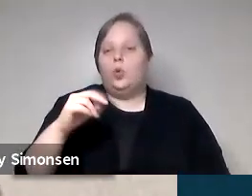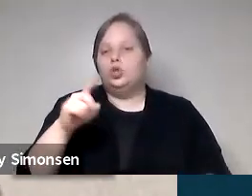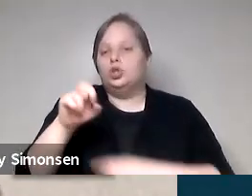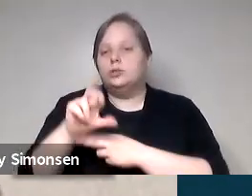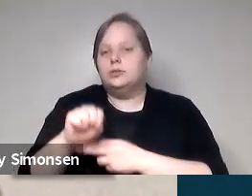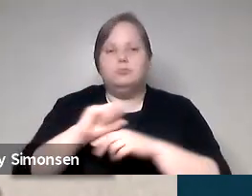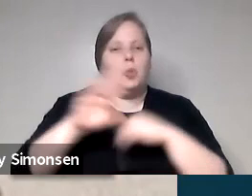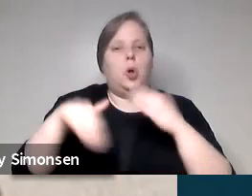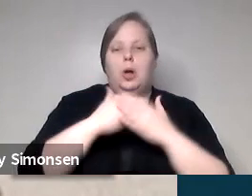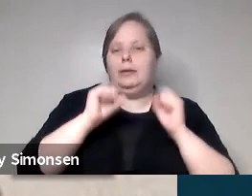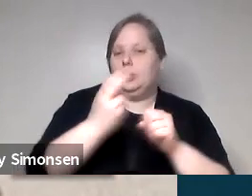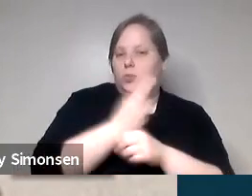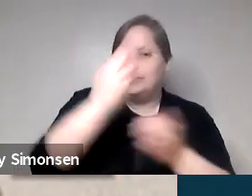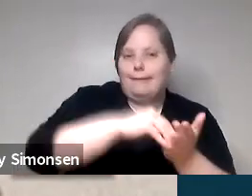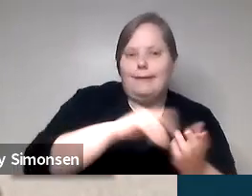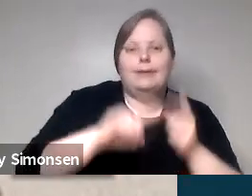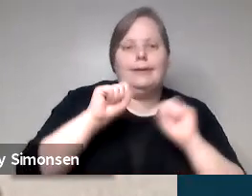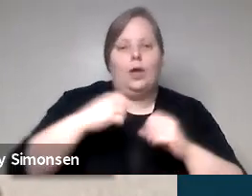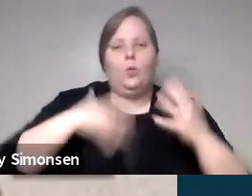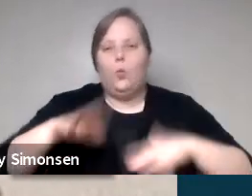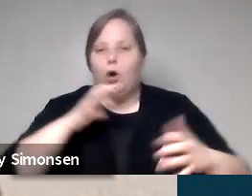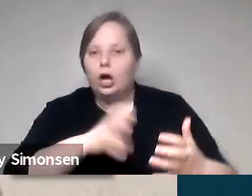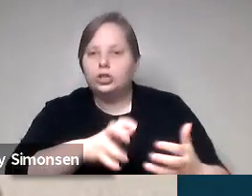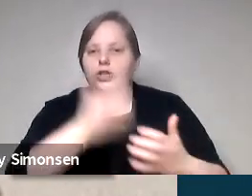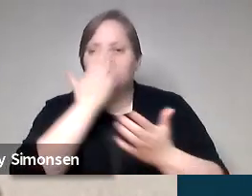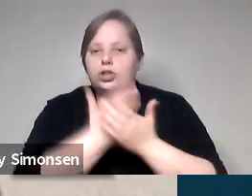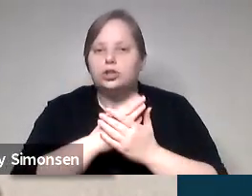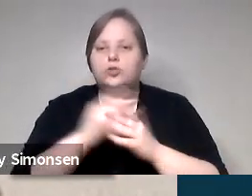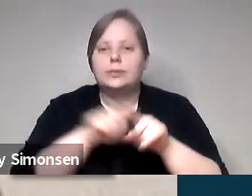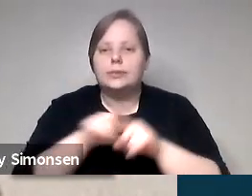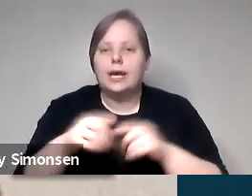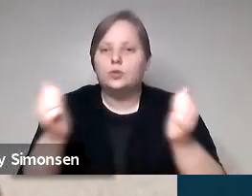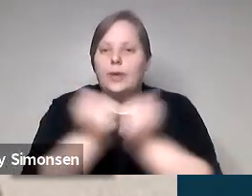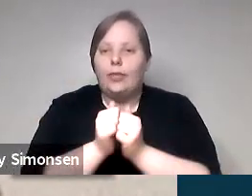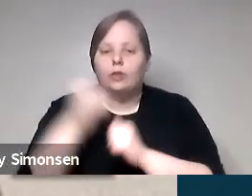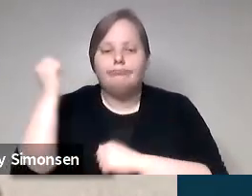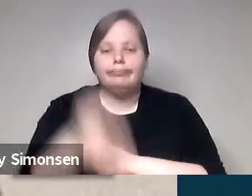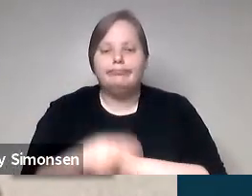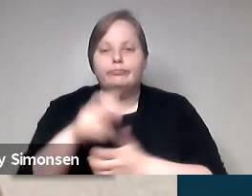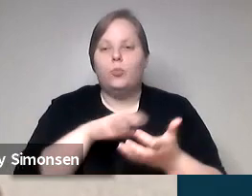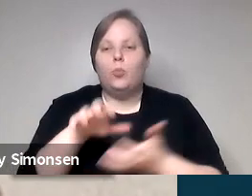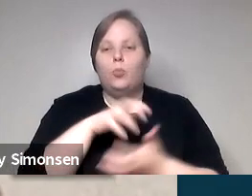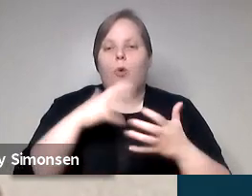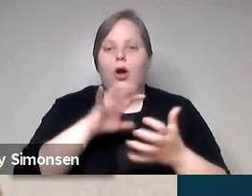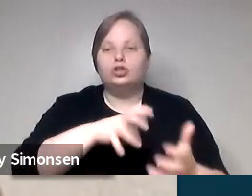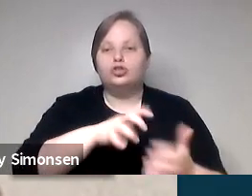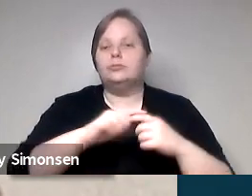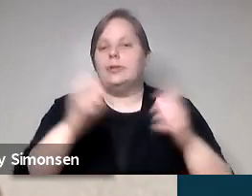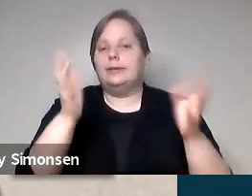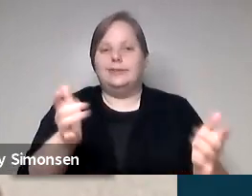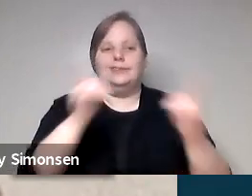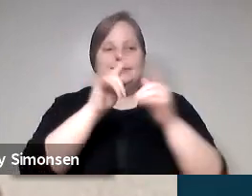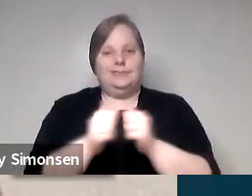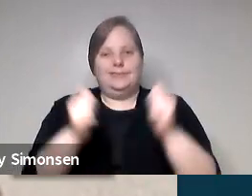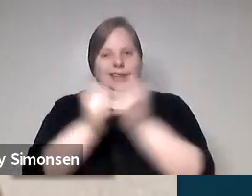reusable, they're washable. It's a great way to keep your socks together, throw them in the wash, and they come out together. You can put them in